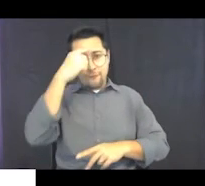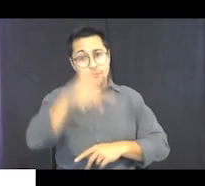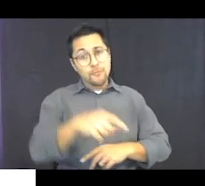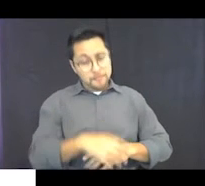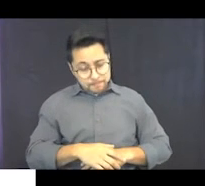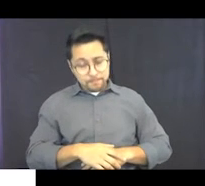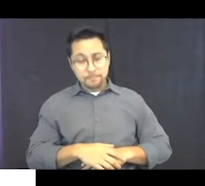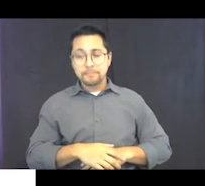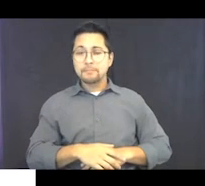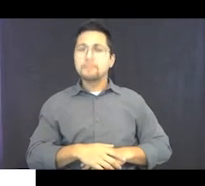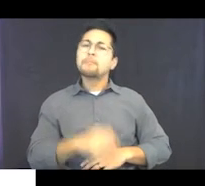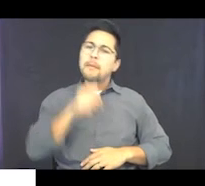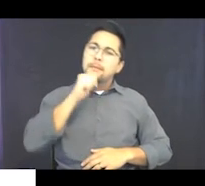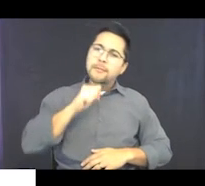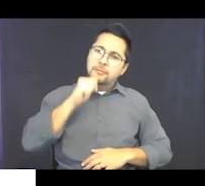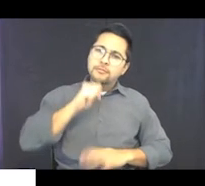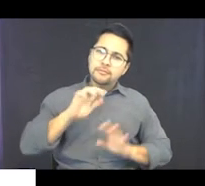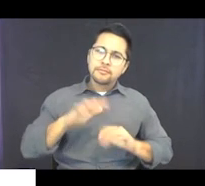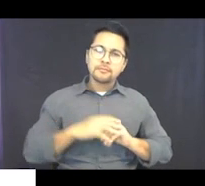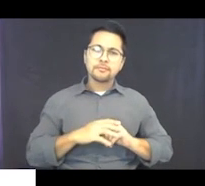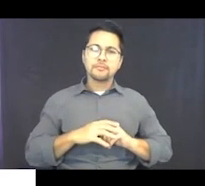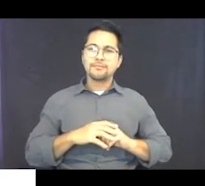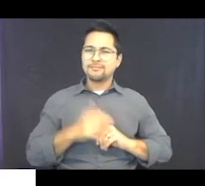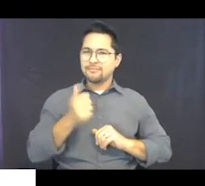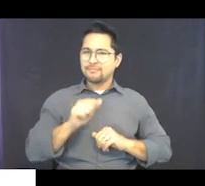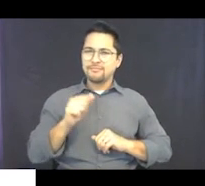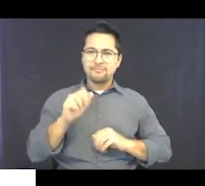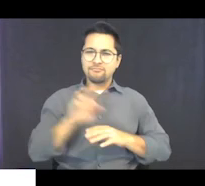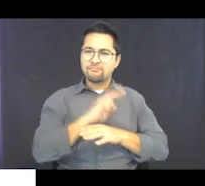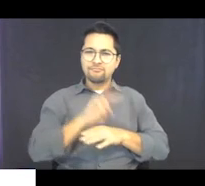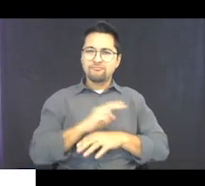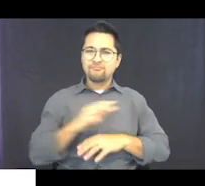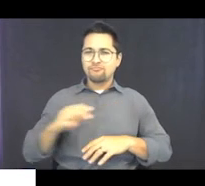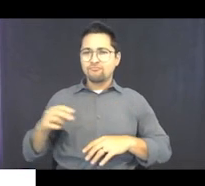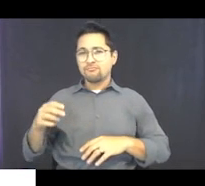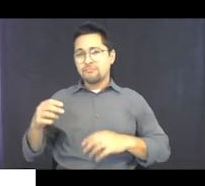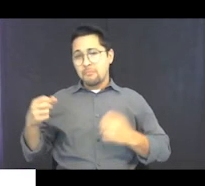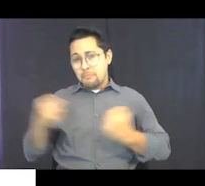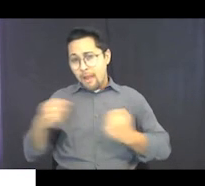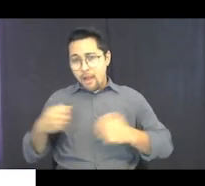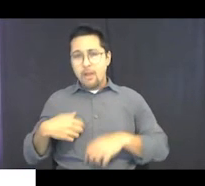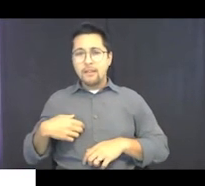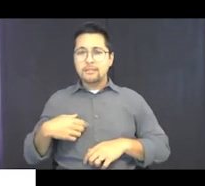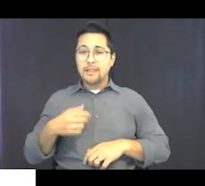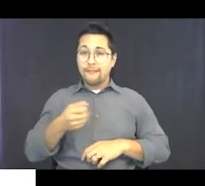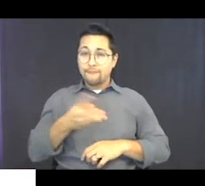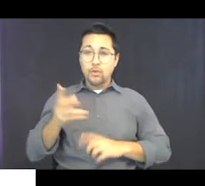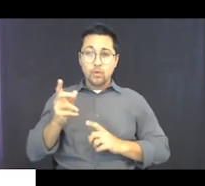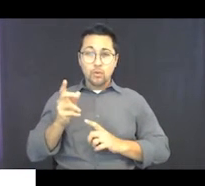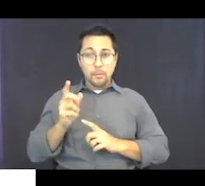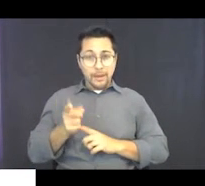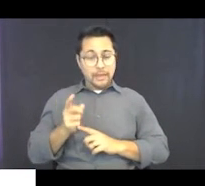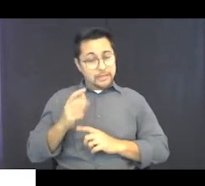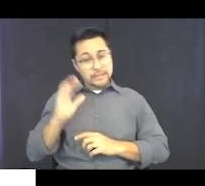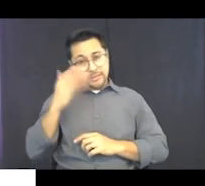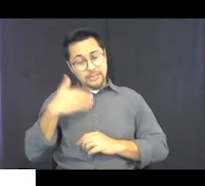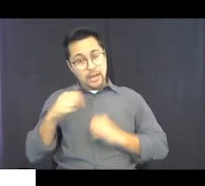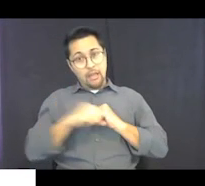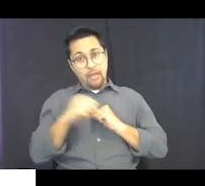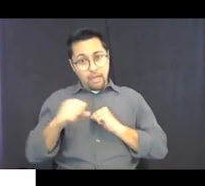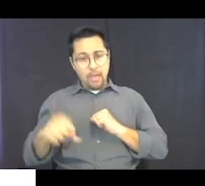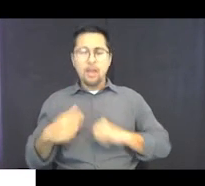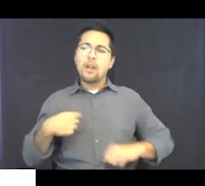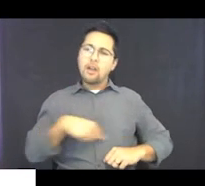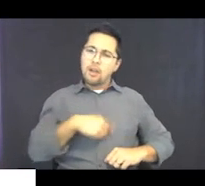Dear patients, anyone who has ever used a microwave oven knows a few minutes can seem like forever. We get